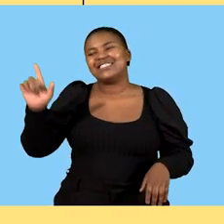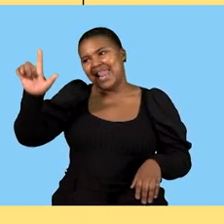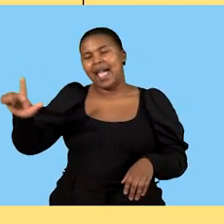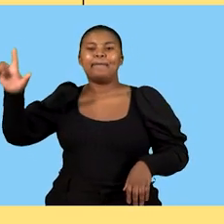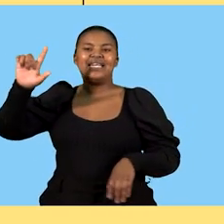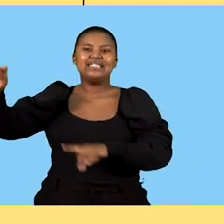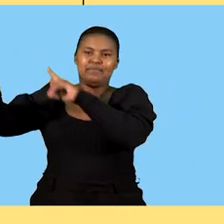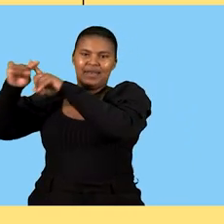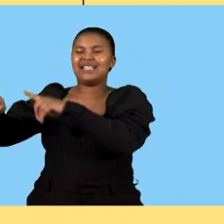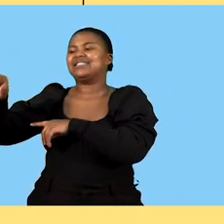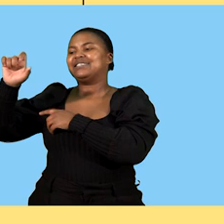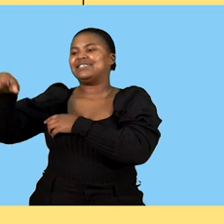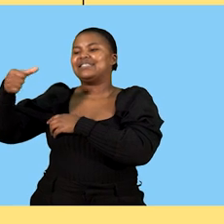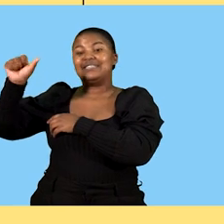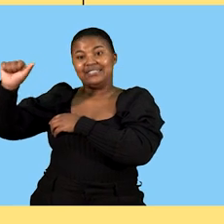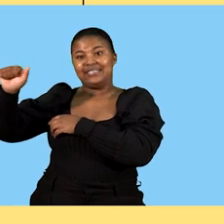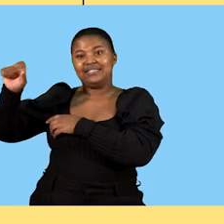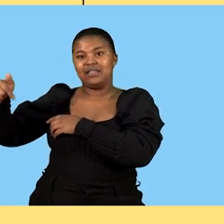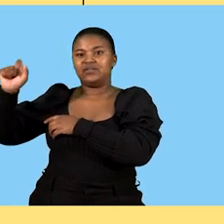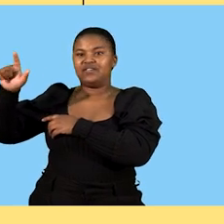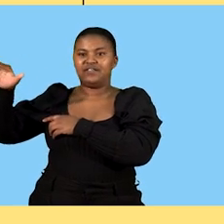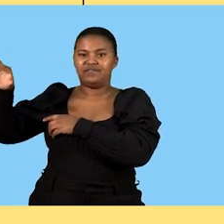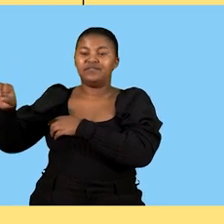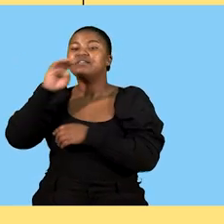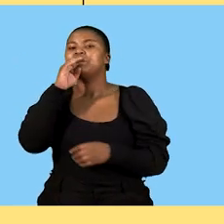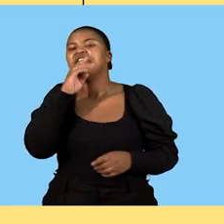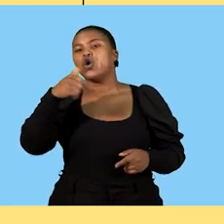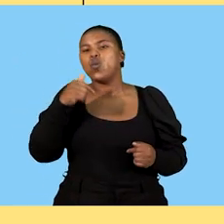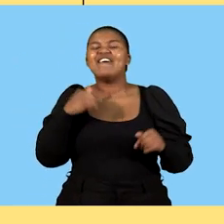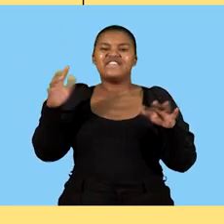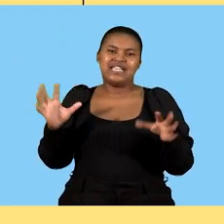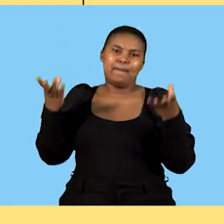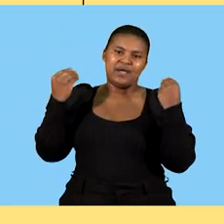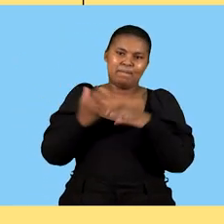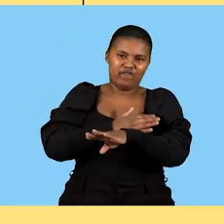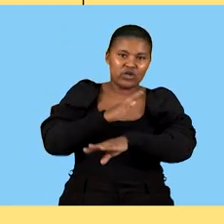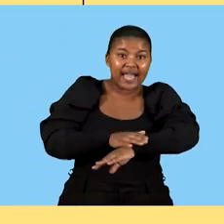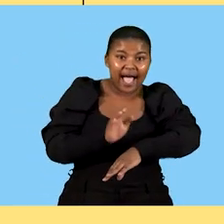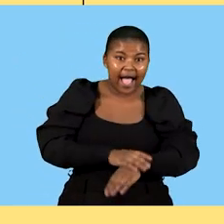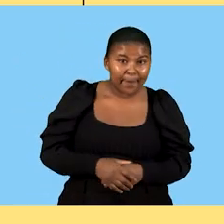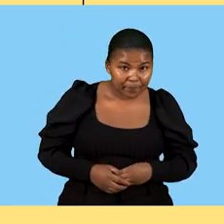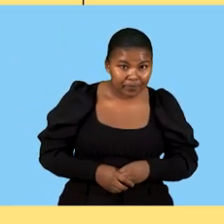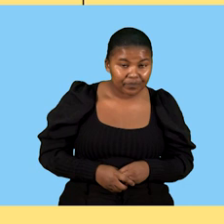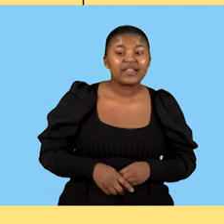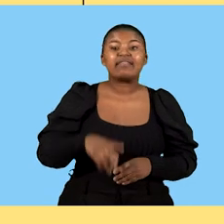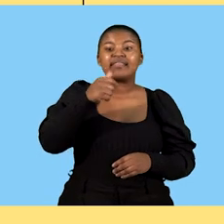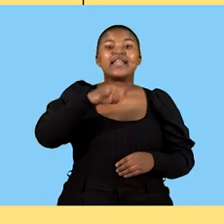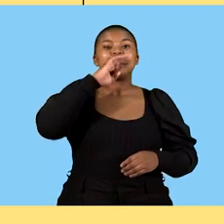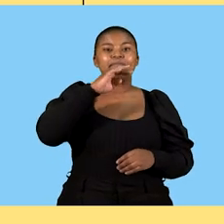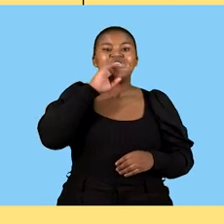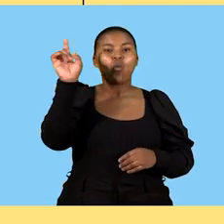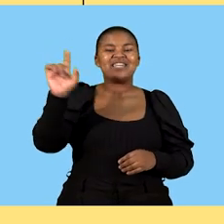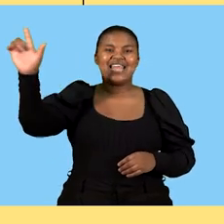2,280. And we credit our account with accrued expense. So we come here, we